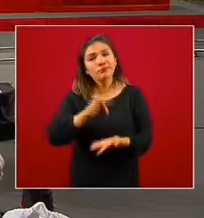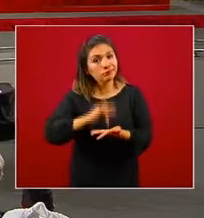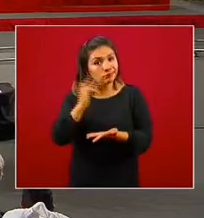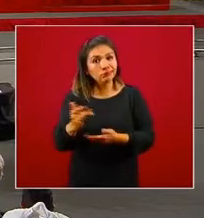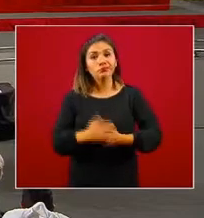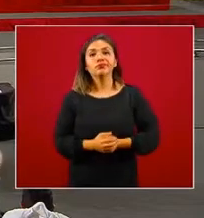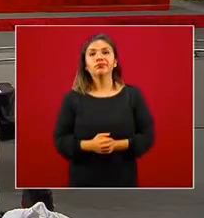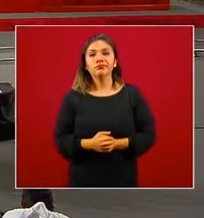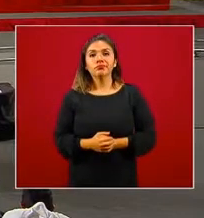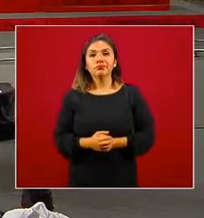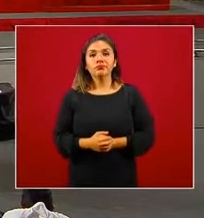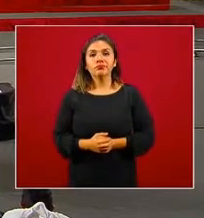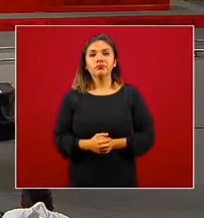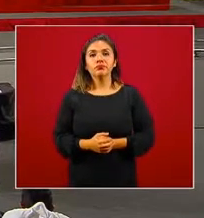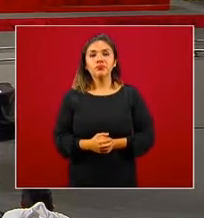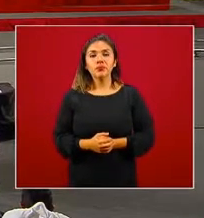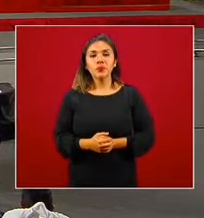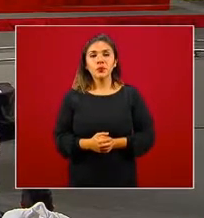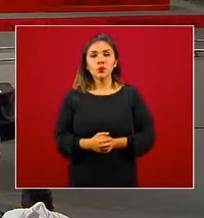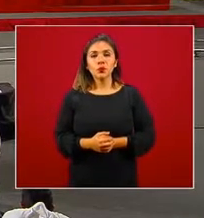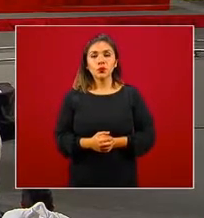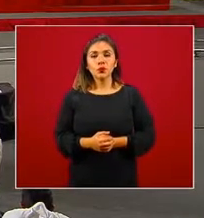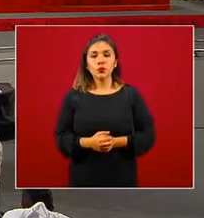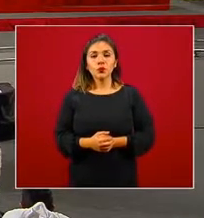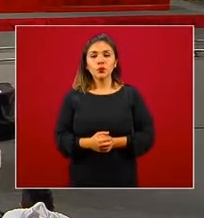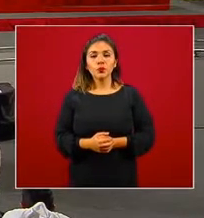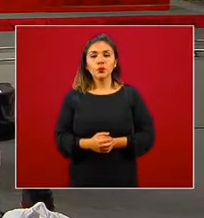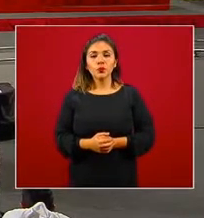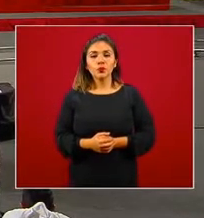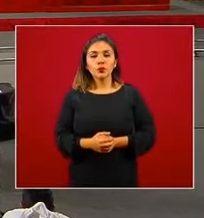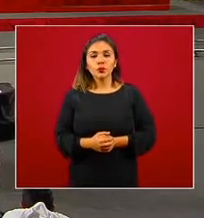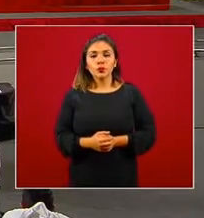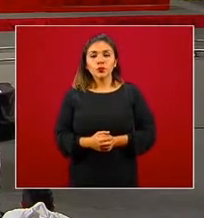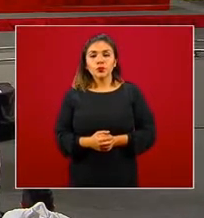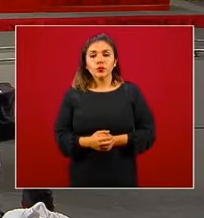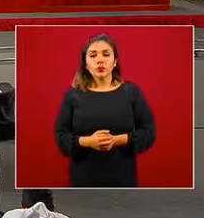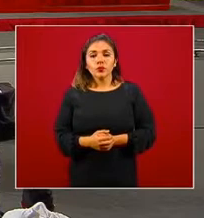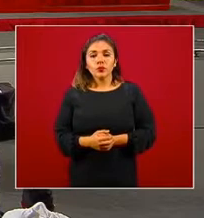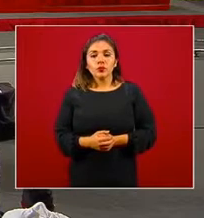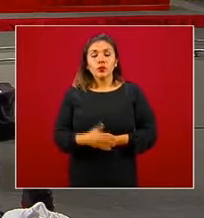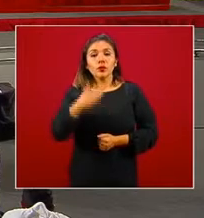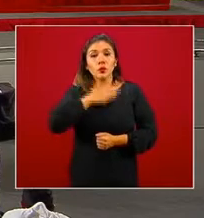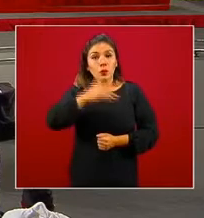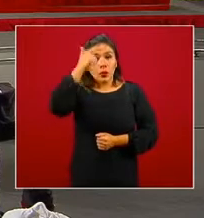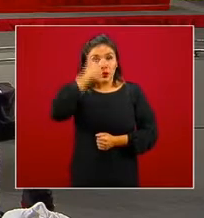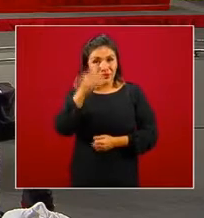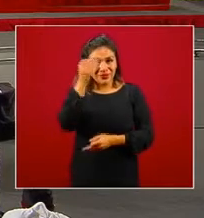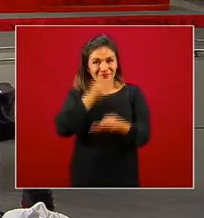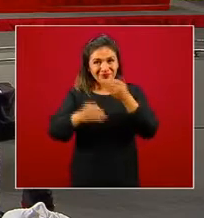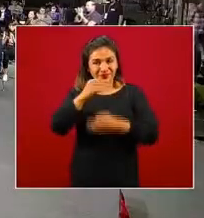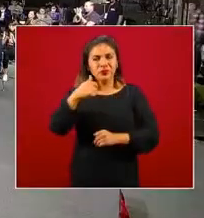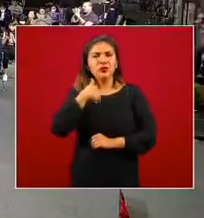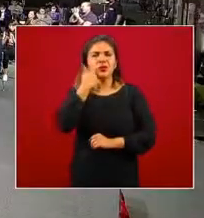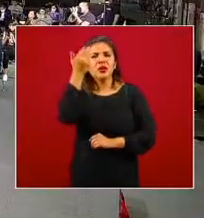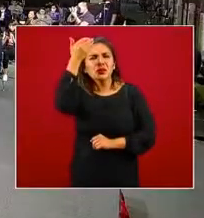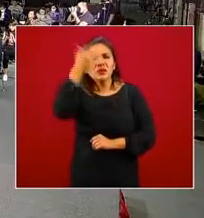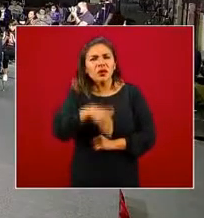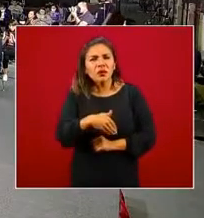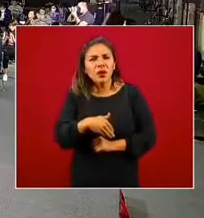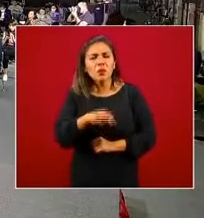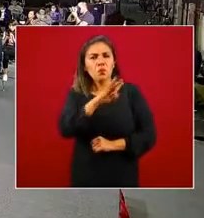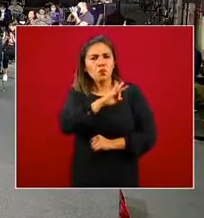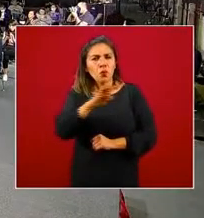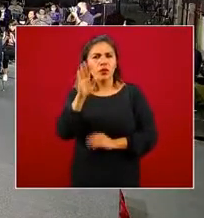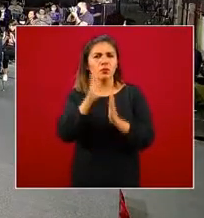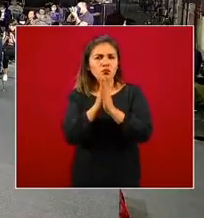if you don't reduce mobility, there will be more deaths. Blanca Valadez, please. Thank you. Very good afternoon to you all. I